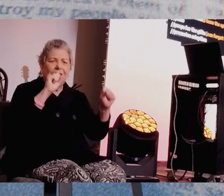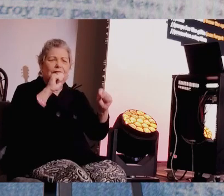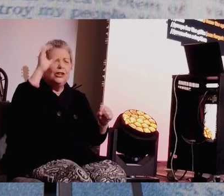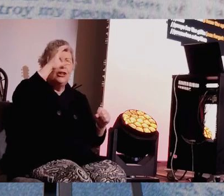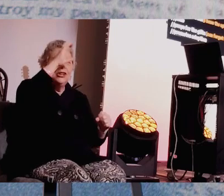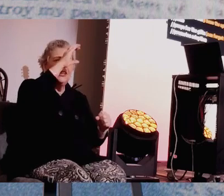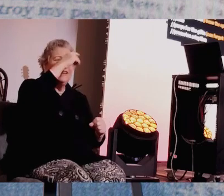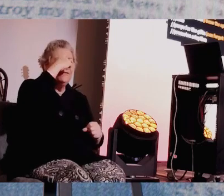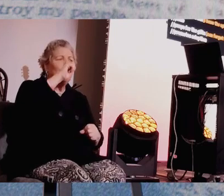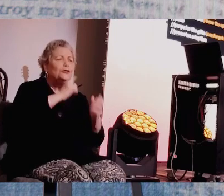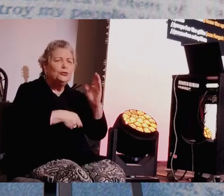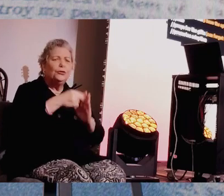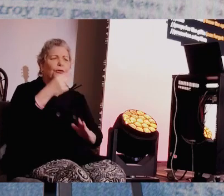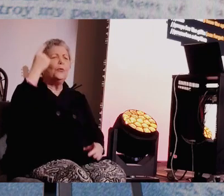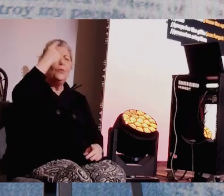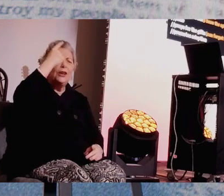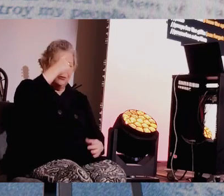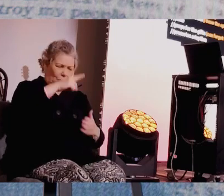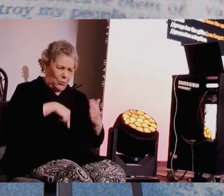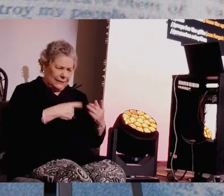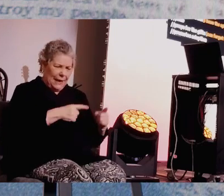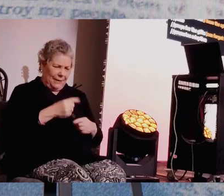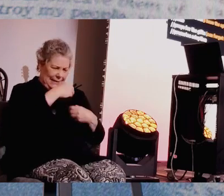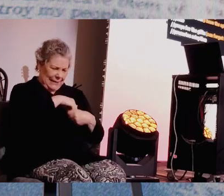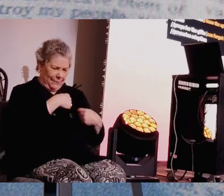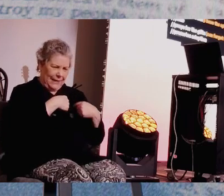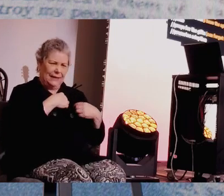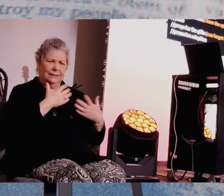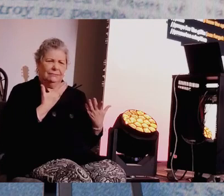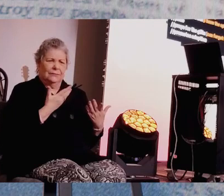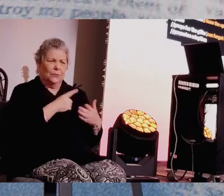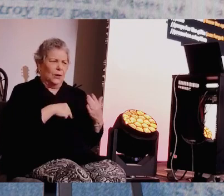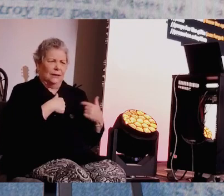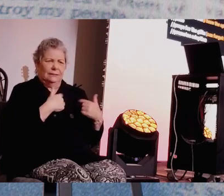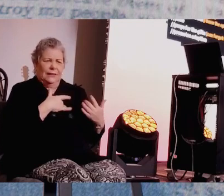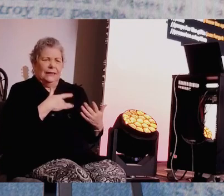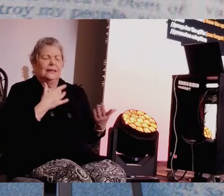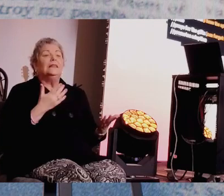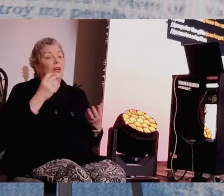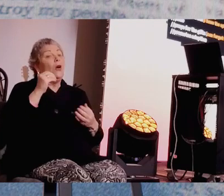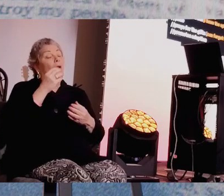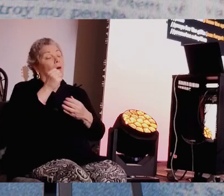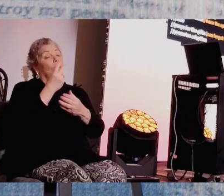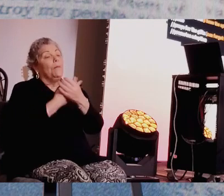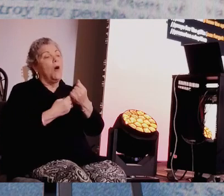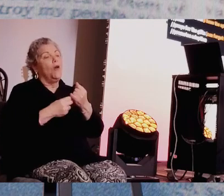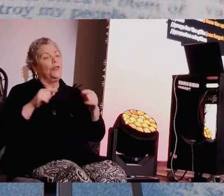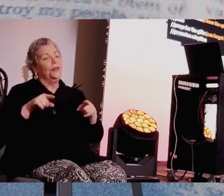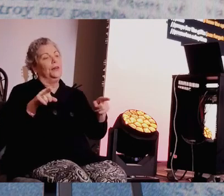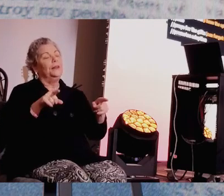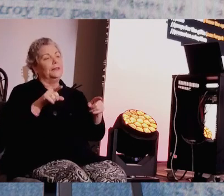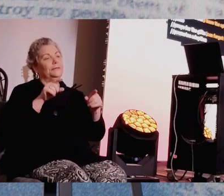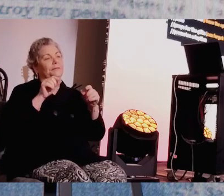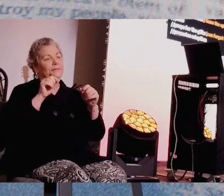truth, wondering what is going on with inside me. So both can tend to hold up and walk in pride in